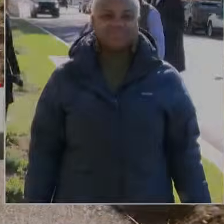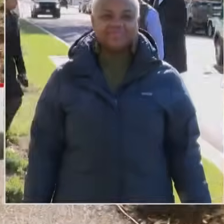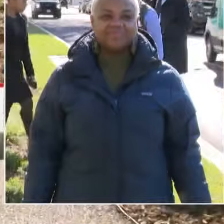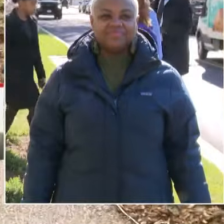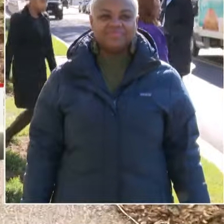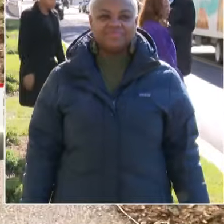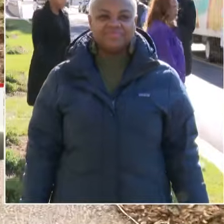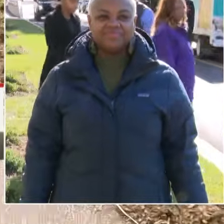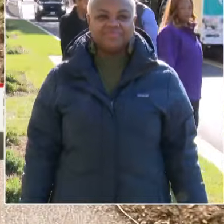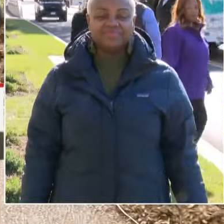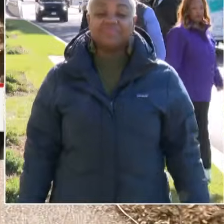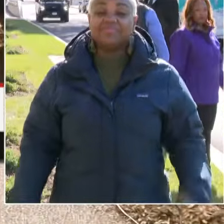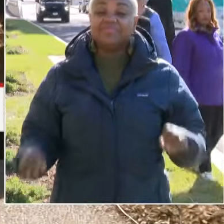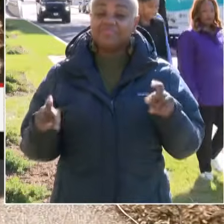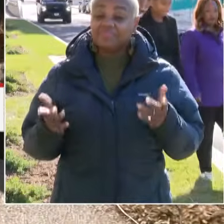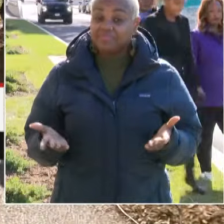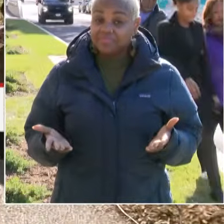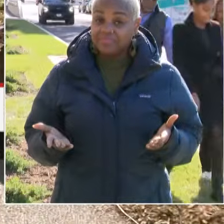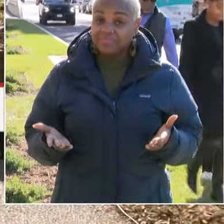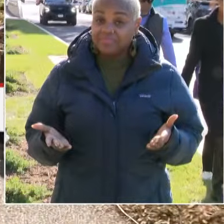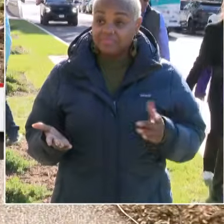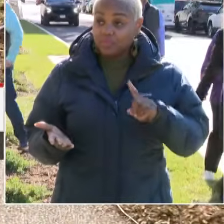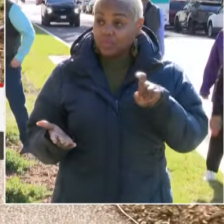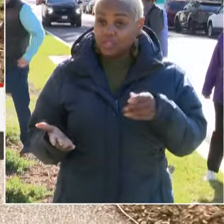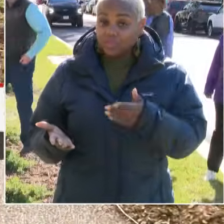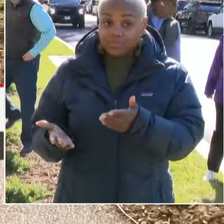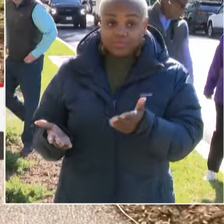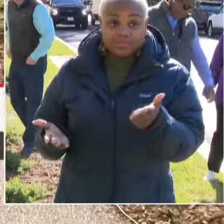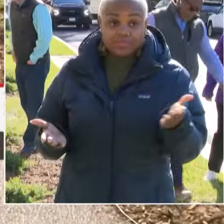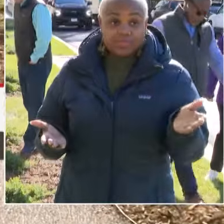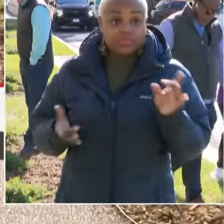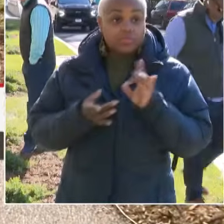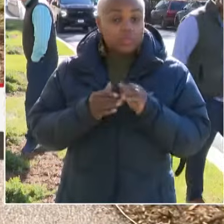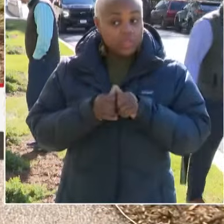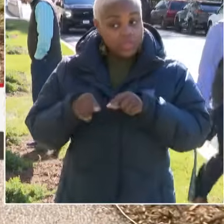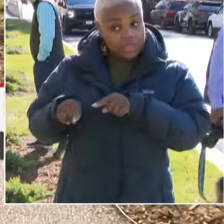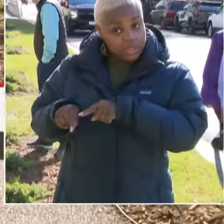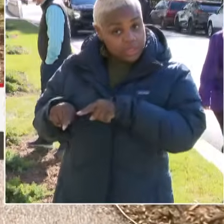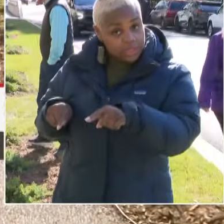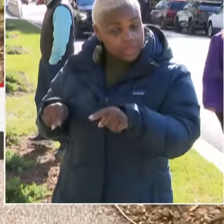Okay, I can take a few questions on topic. Yes.